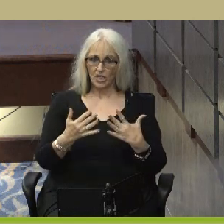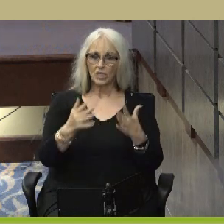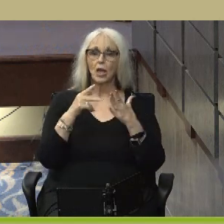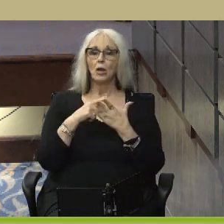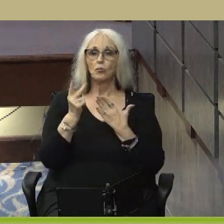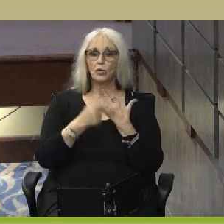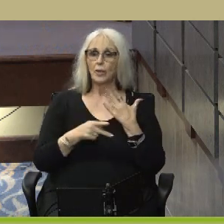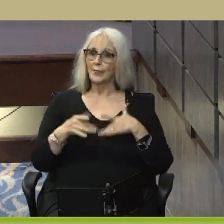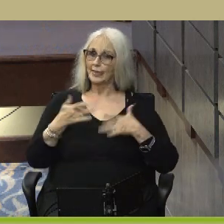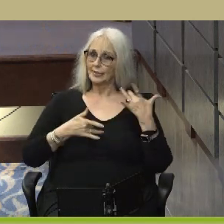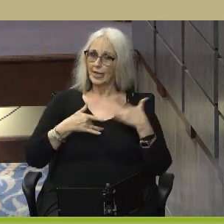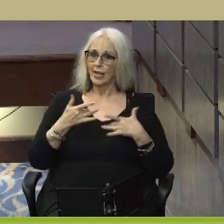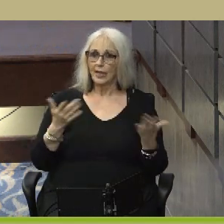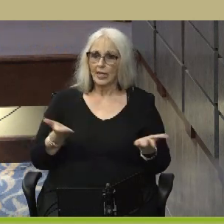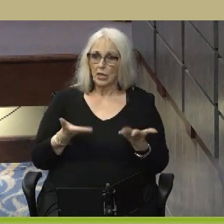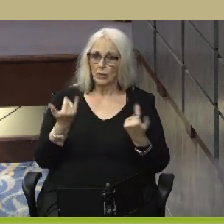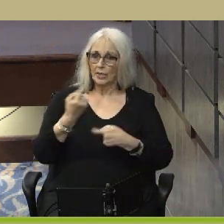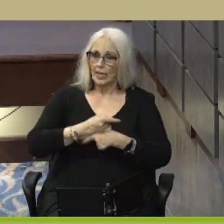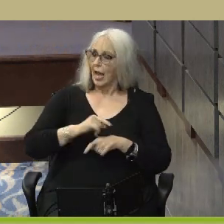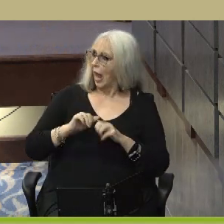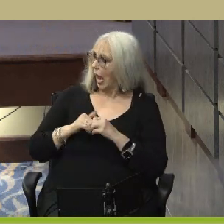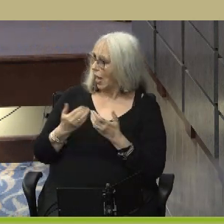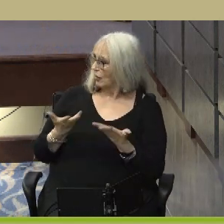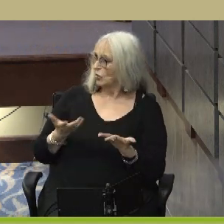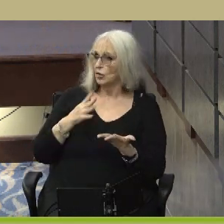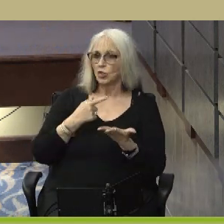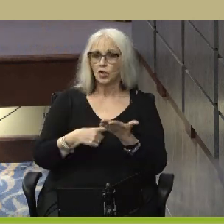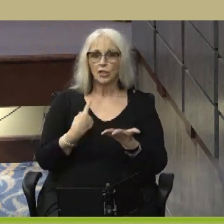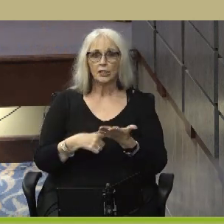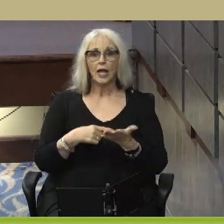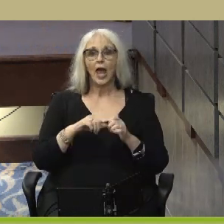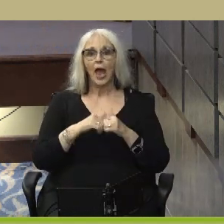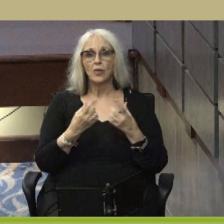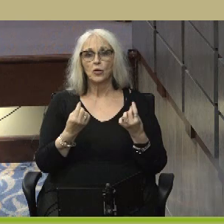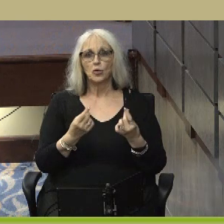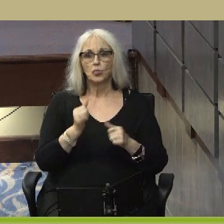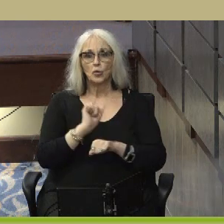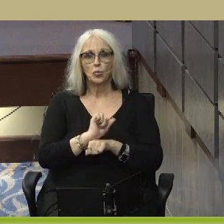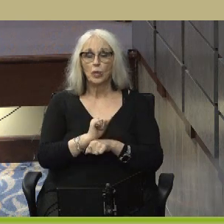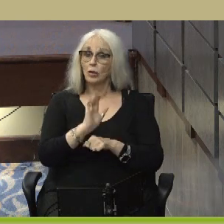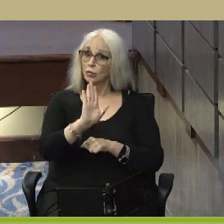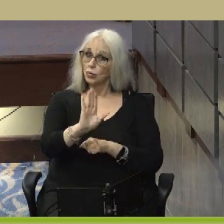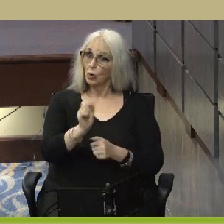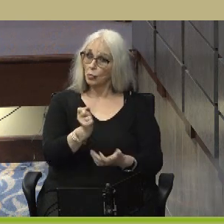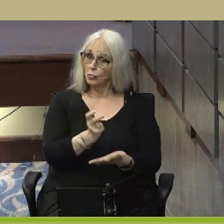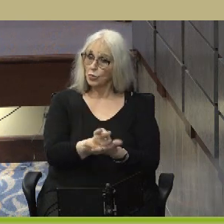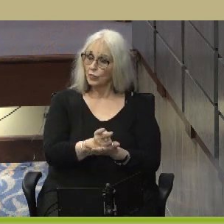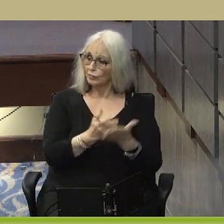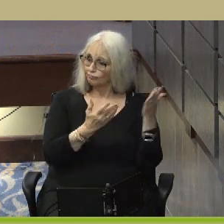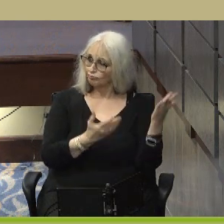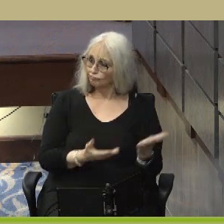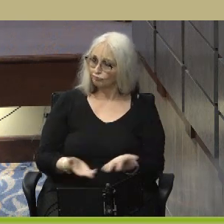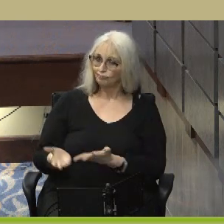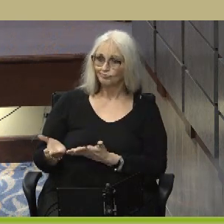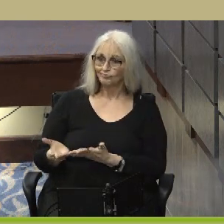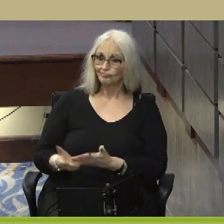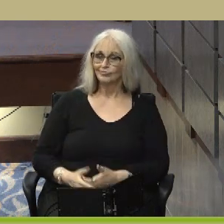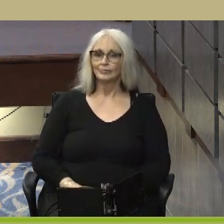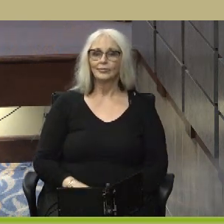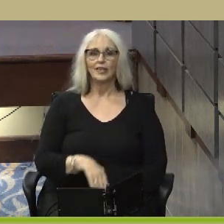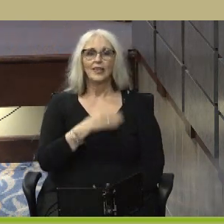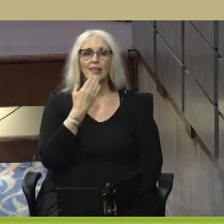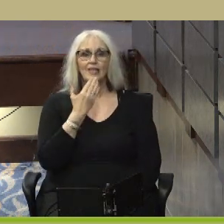here today to discuss how they will do the work. And so with your approval, Anna, I will have you move forward. Thank